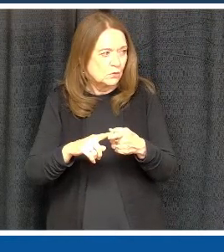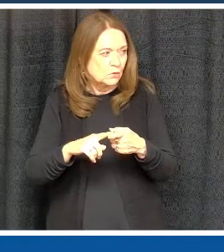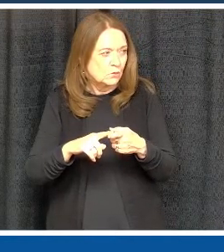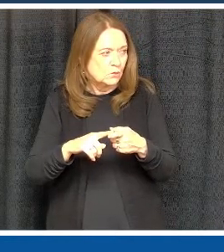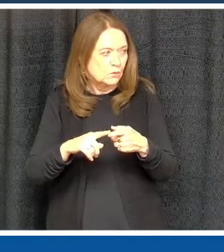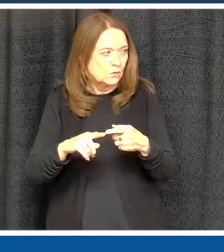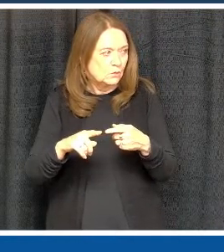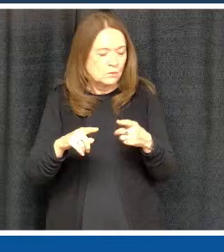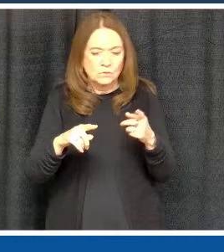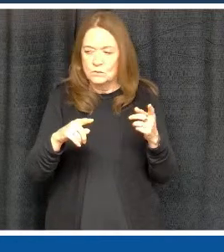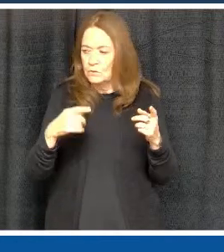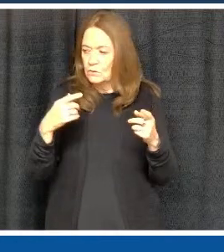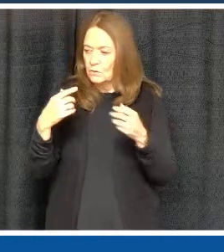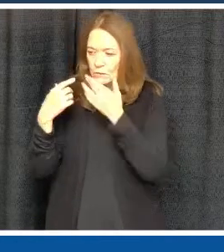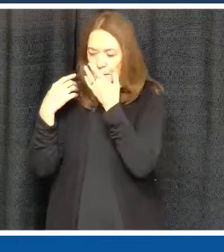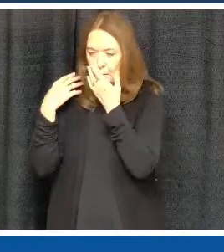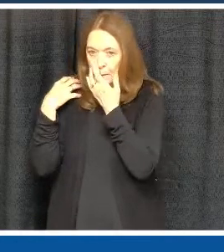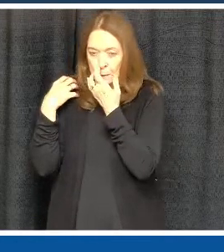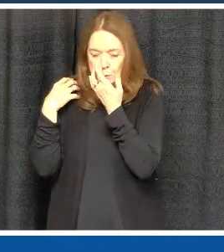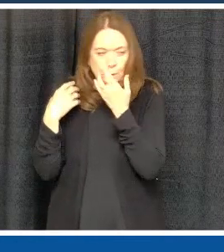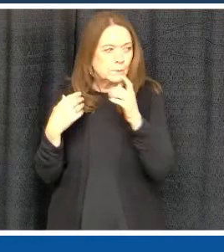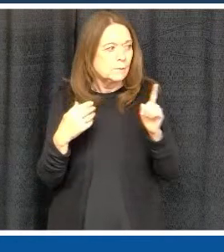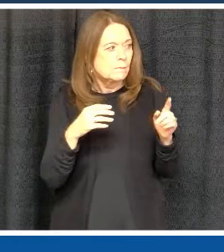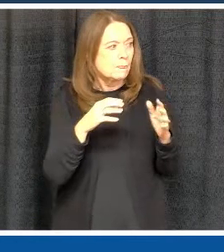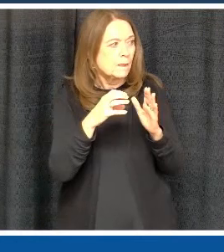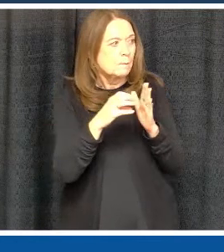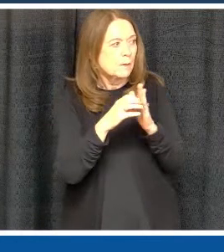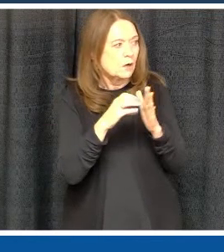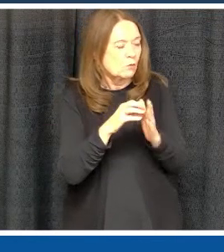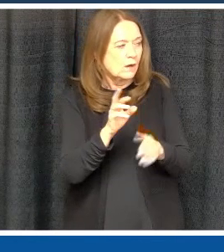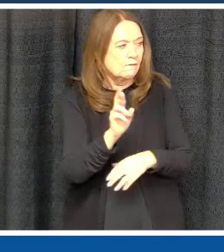Okay. On paragraph R,